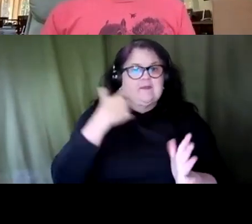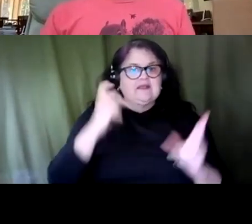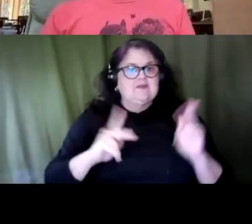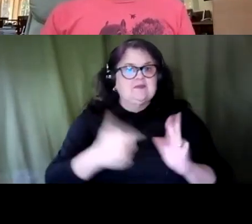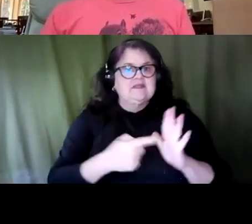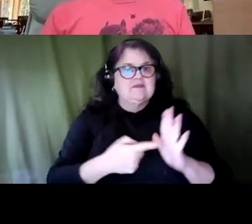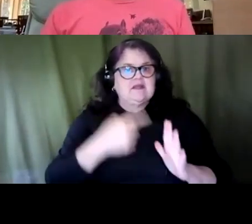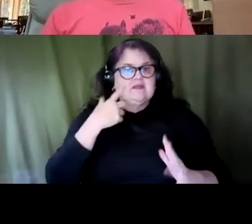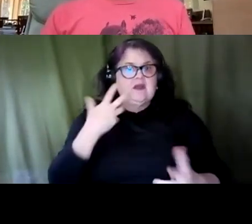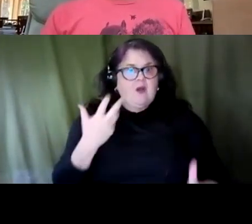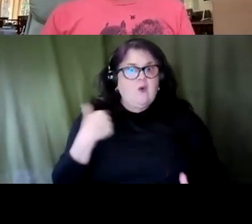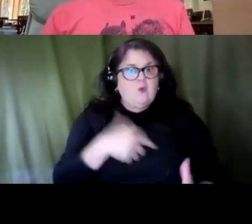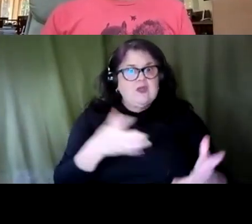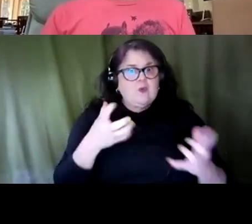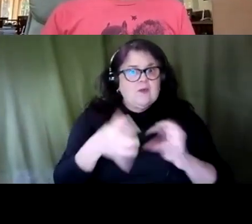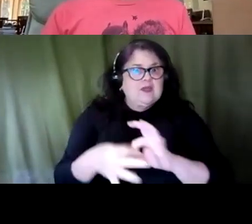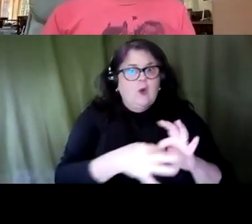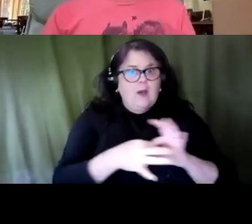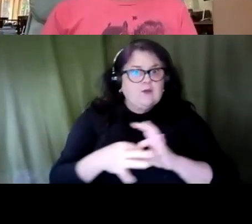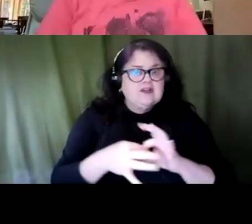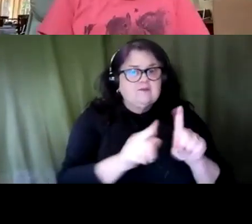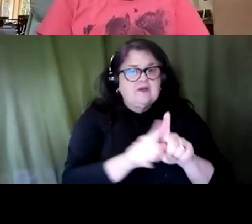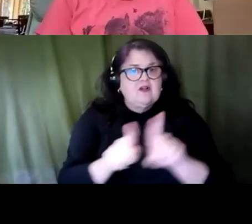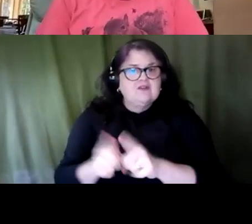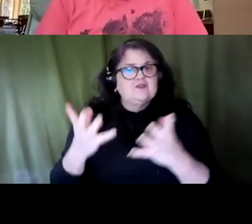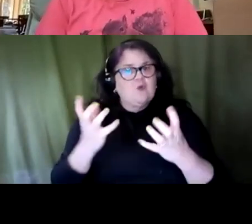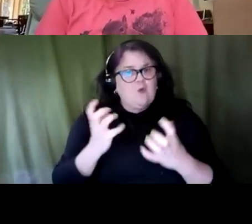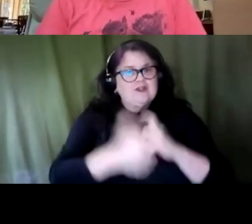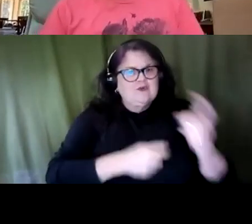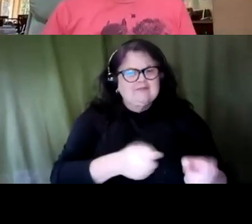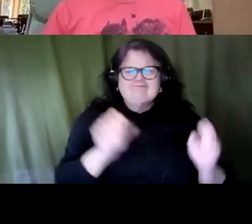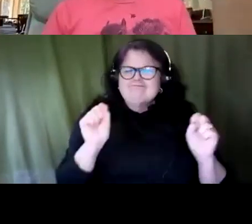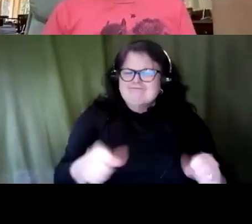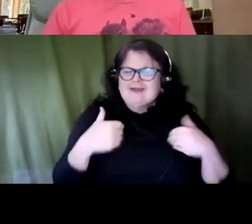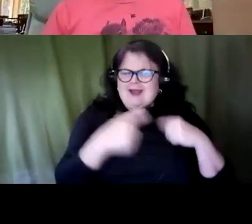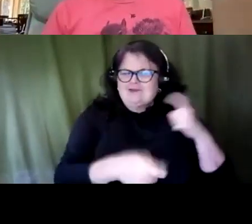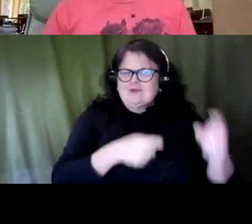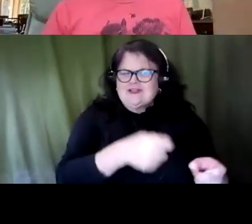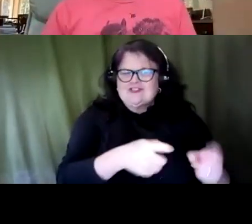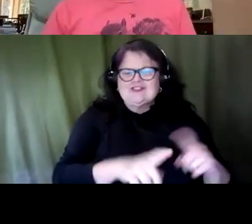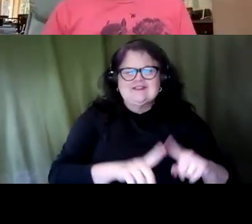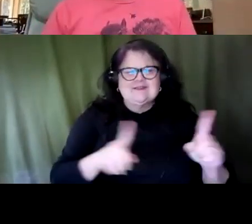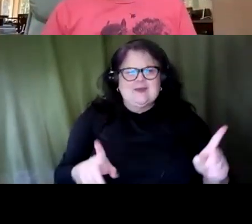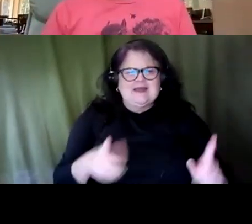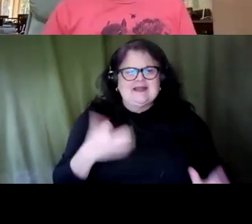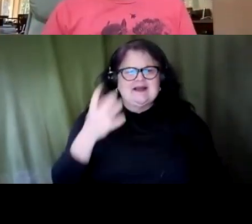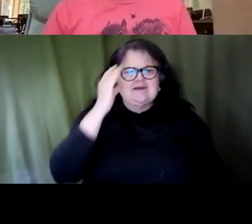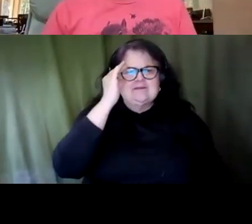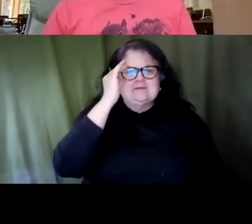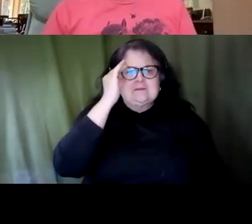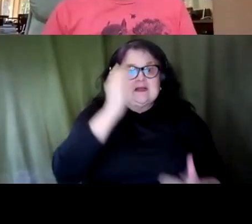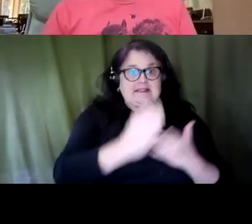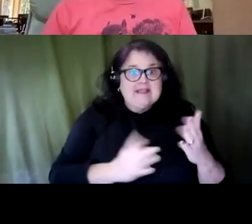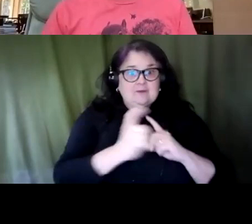think, oh, well, we want to be a cooperative, but we also want donations. You can totally have donations. It's just that some of those donations